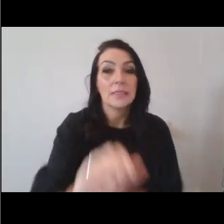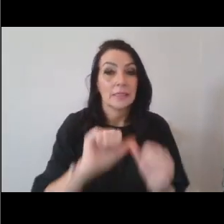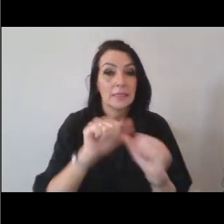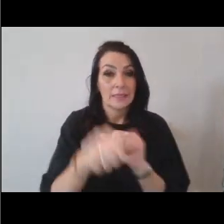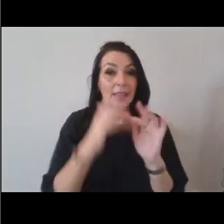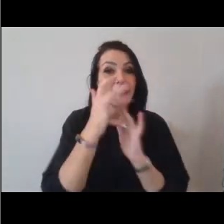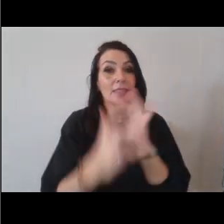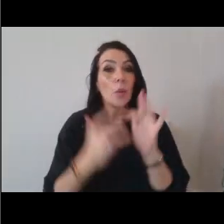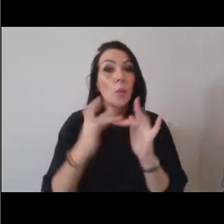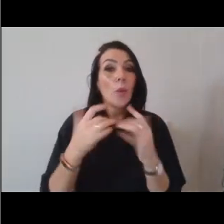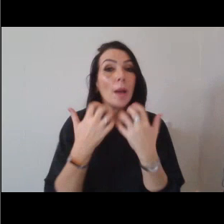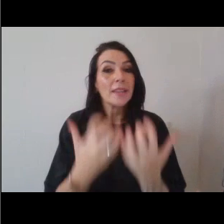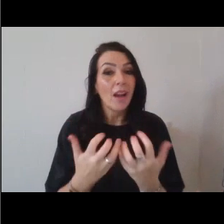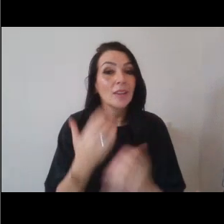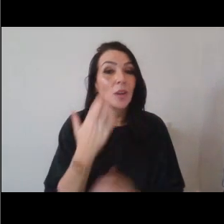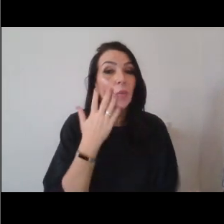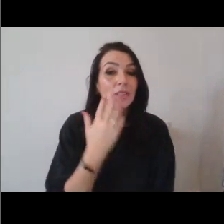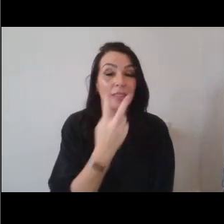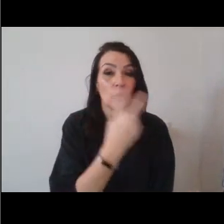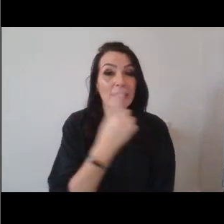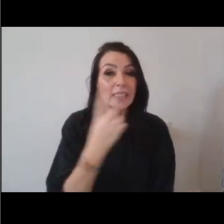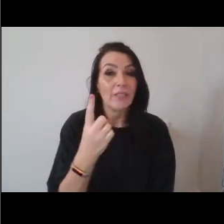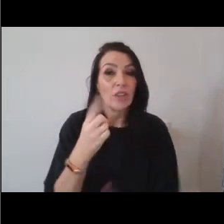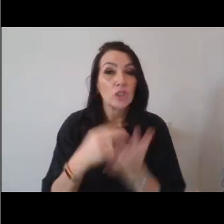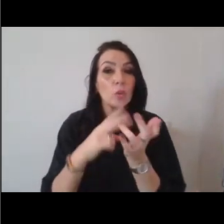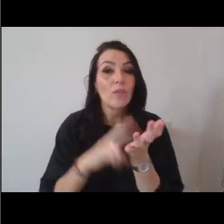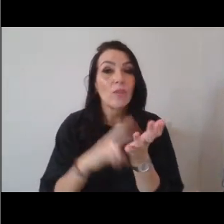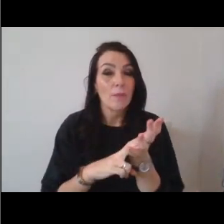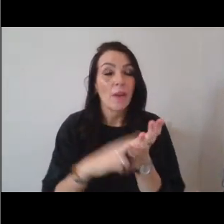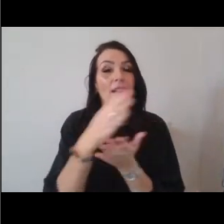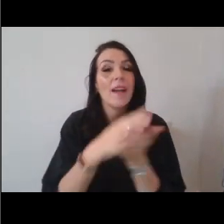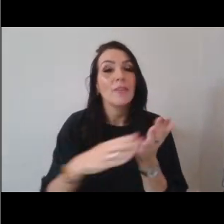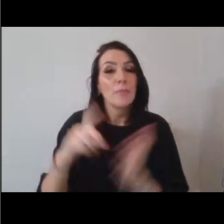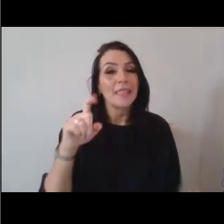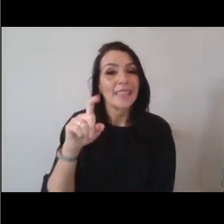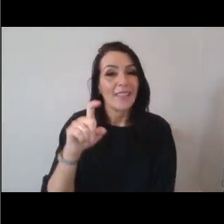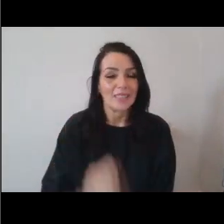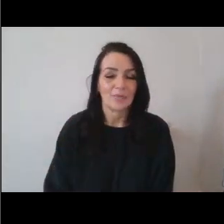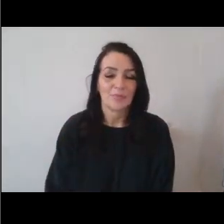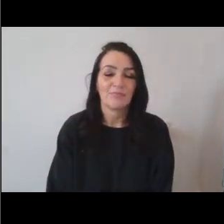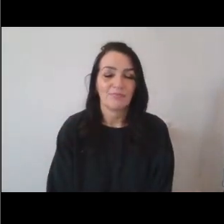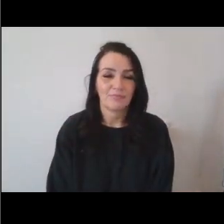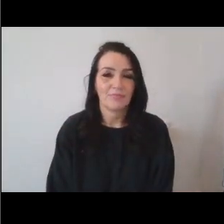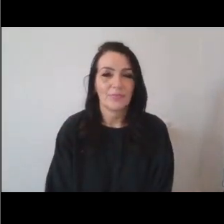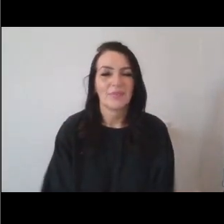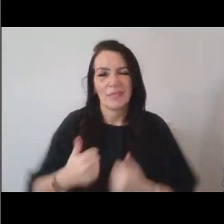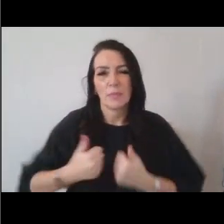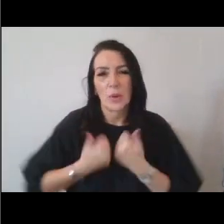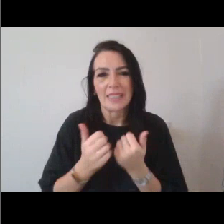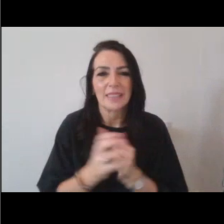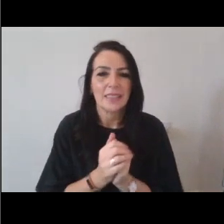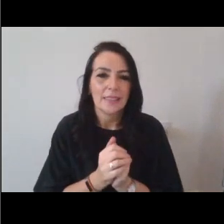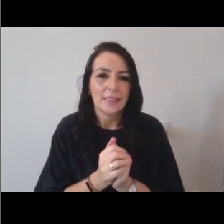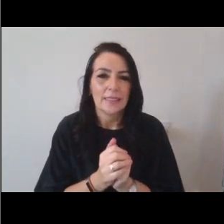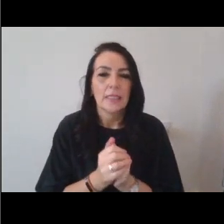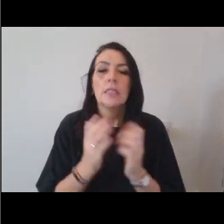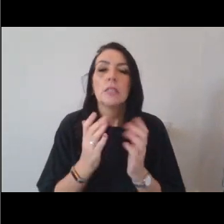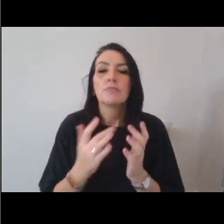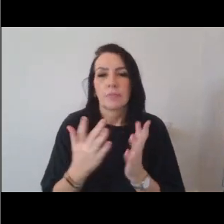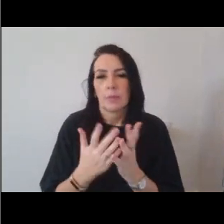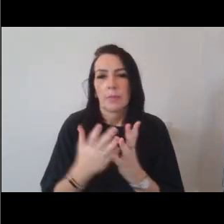is taking place on the 21st of November at 11:30 a.m. How does a life cycle assessment impact your business